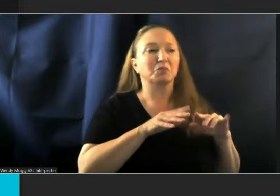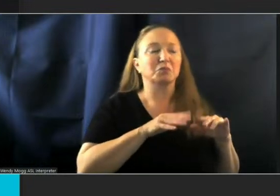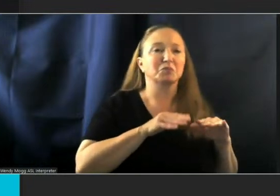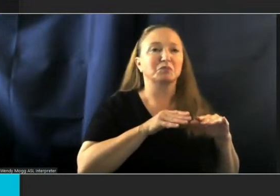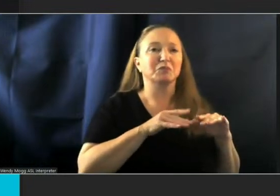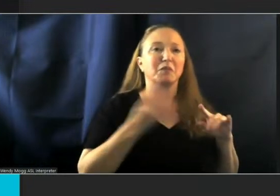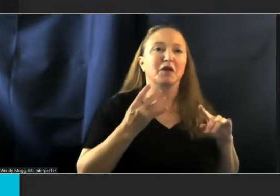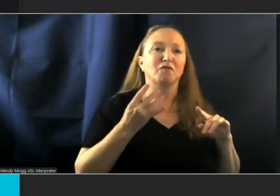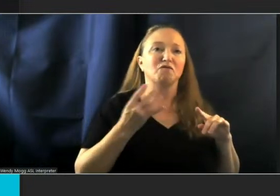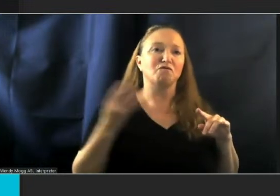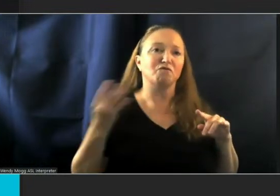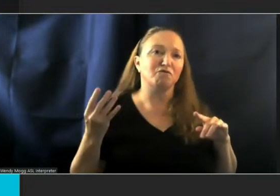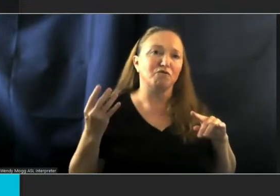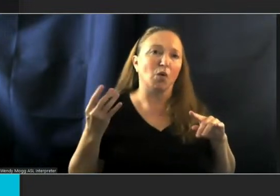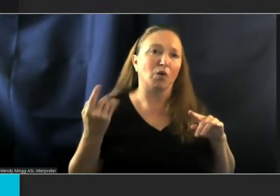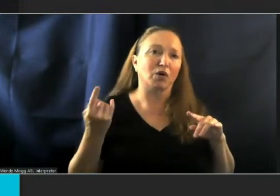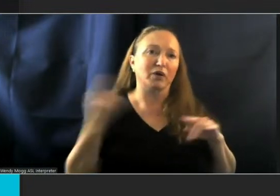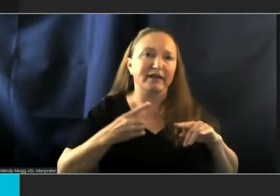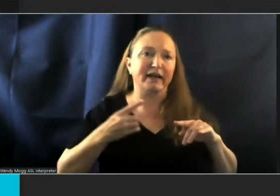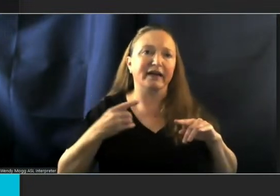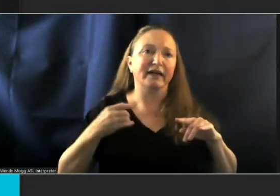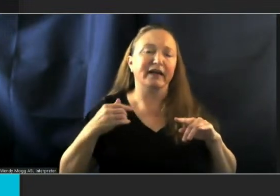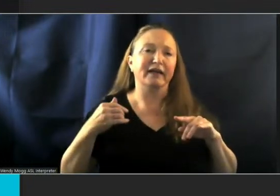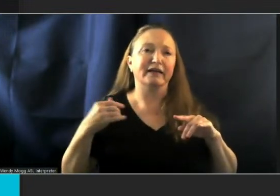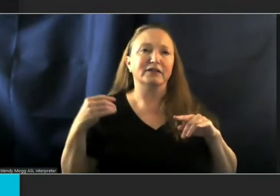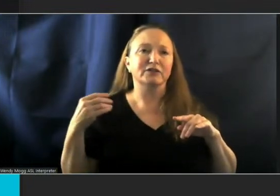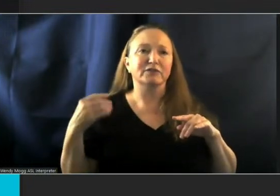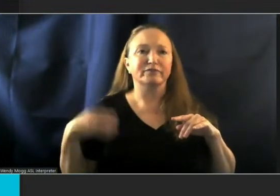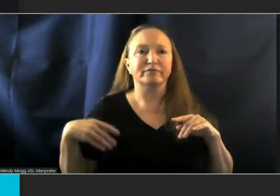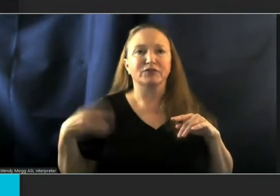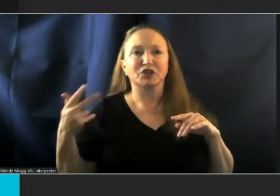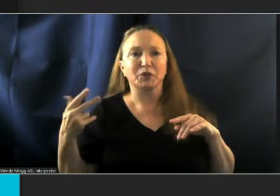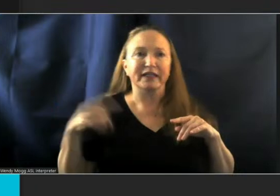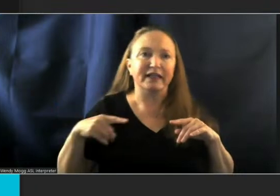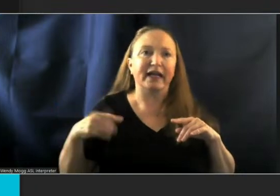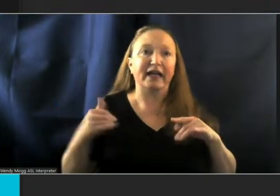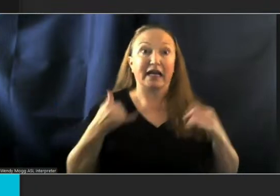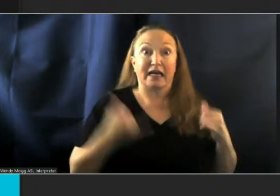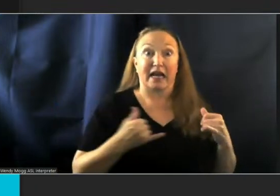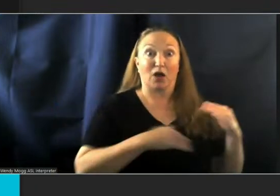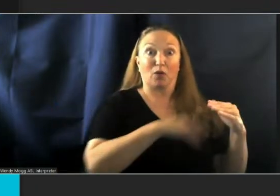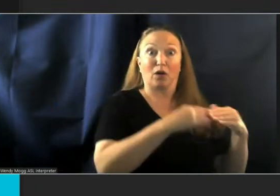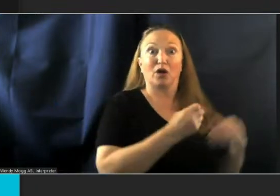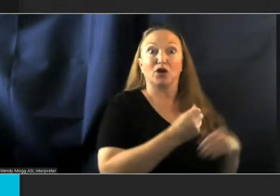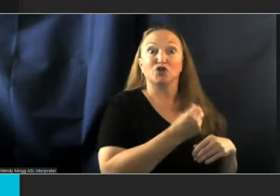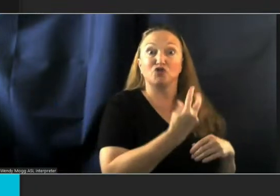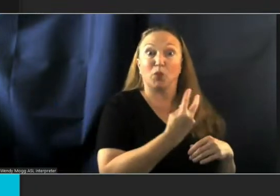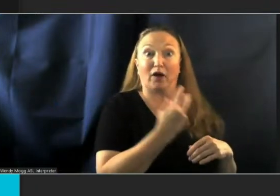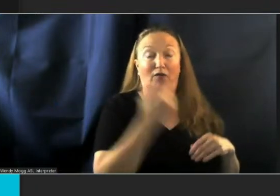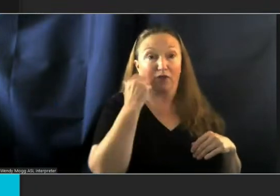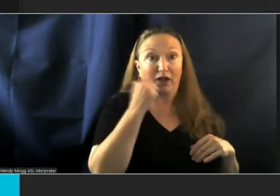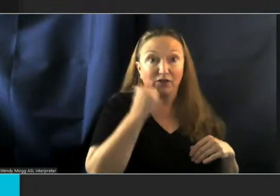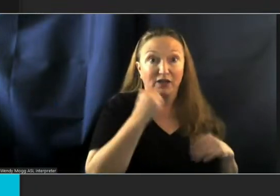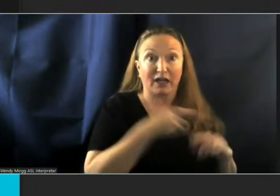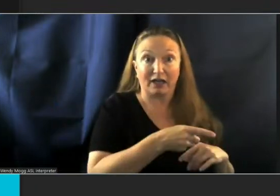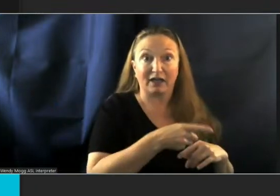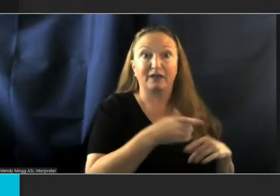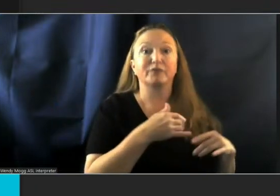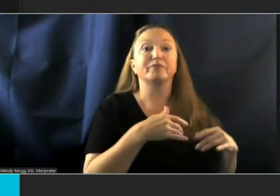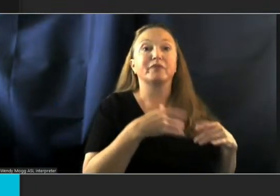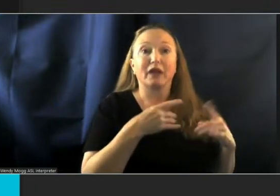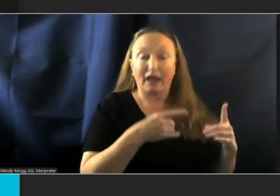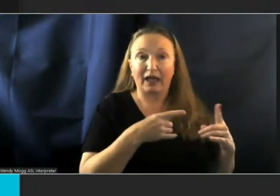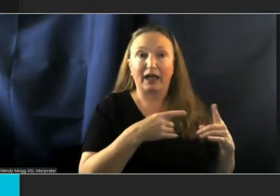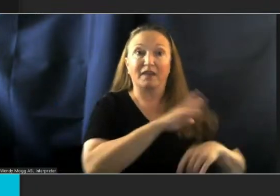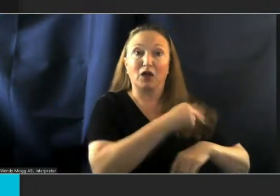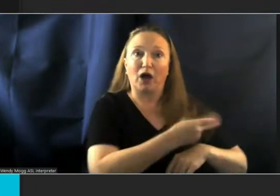day, 3 a day, 5 a day. Now we're like 12. And now our hospitals have, doubled the number of cases that we've had. So